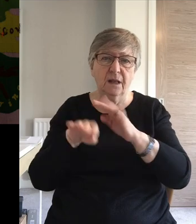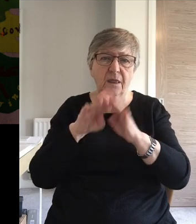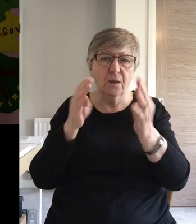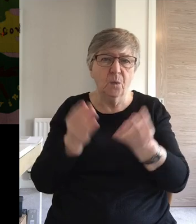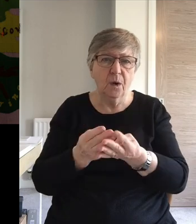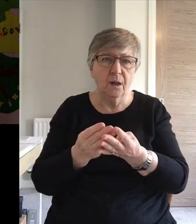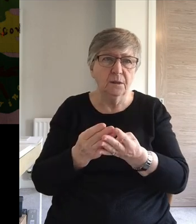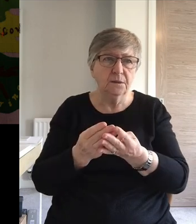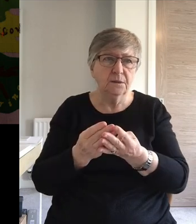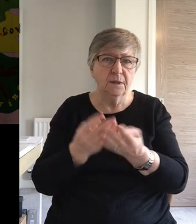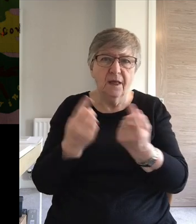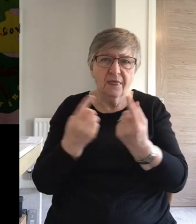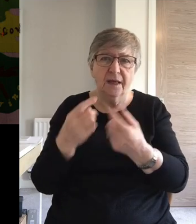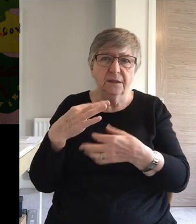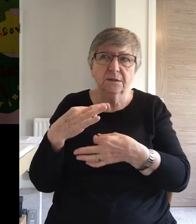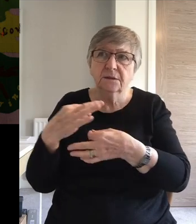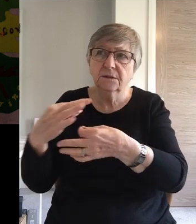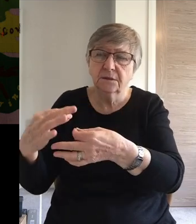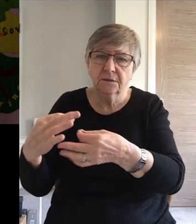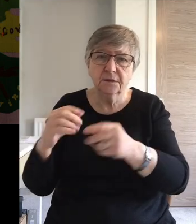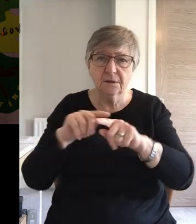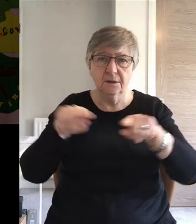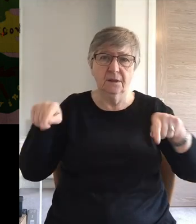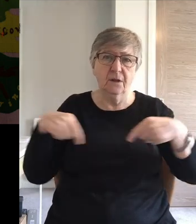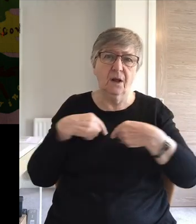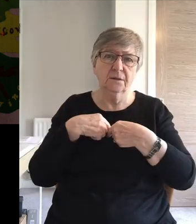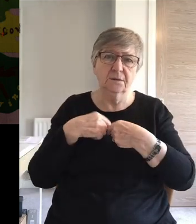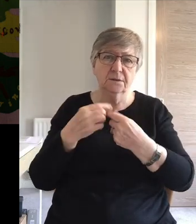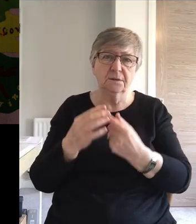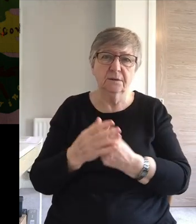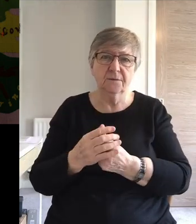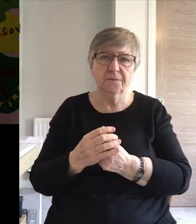are, the many other enticements.